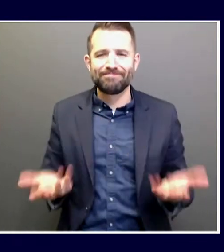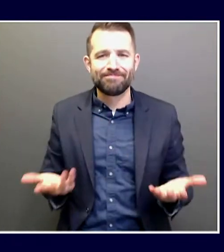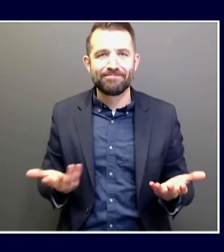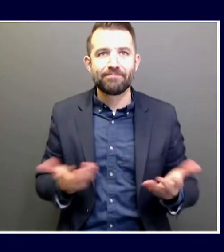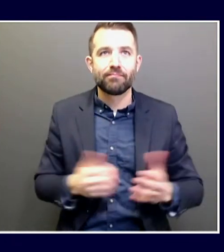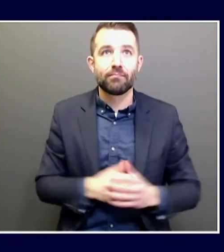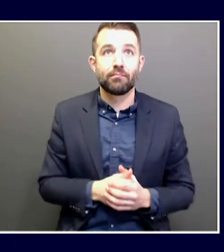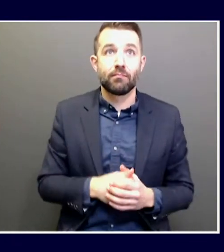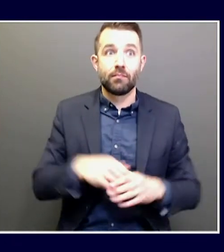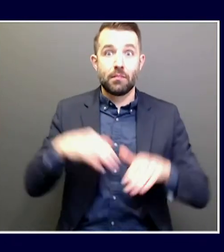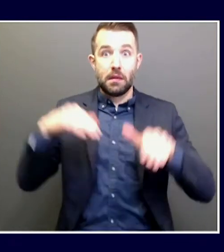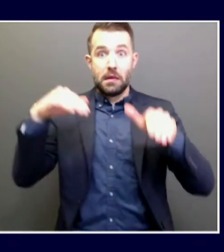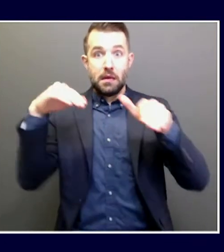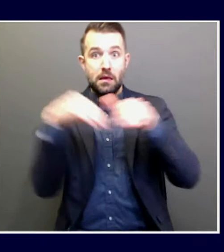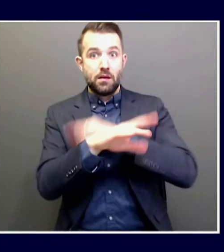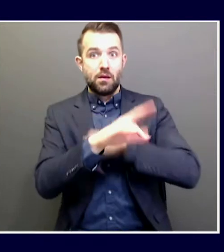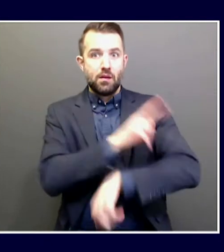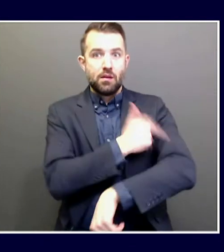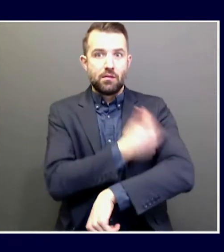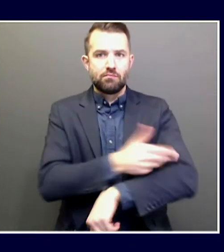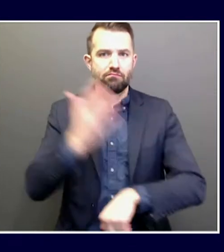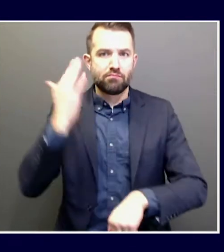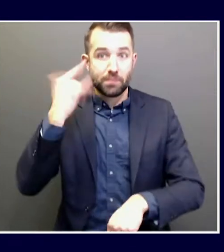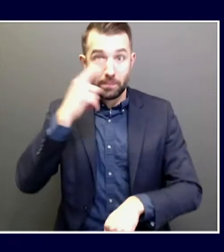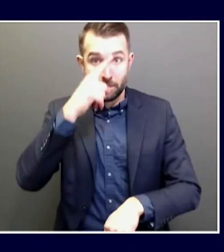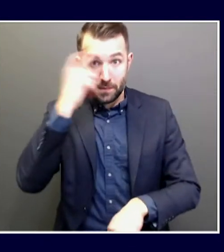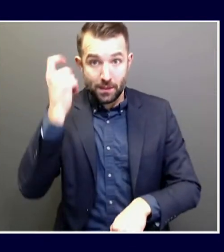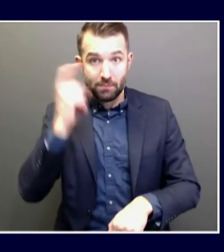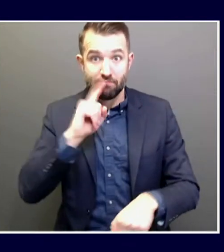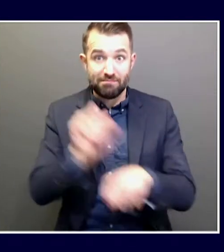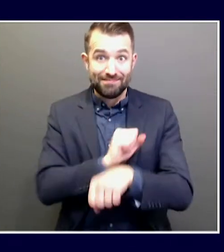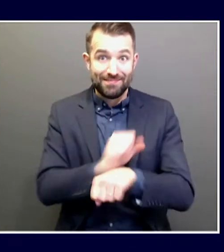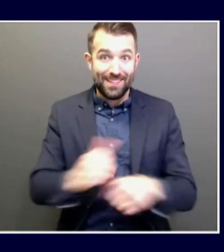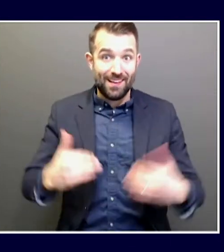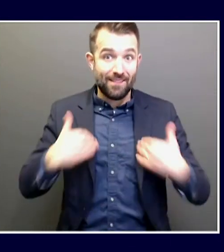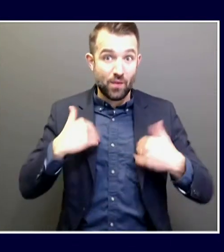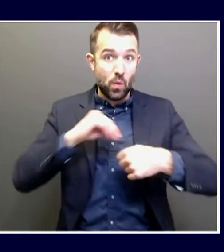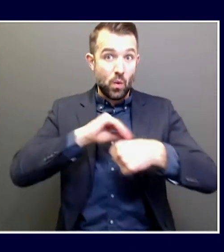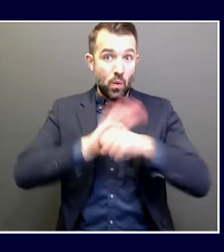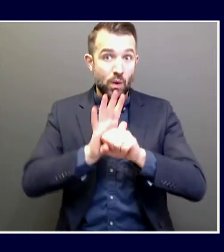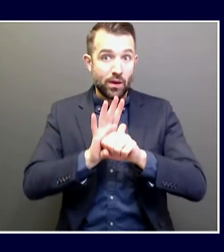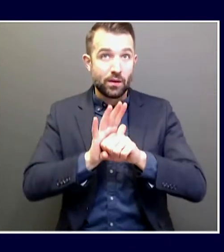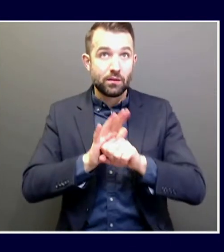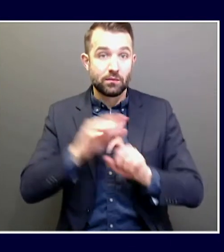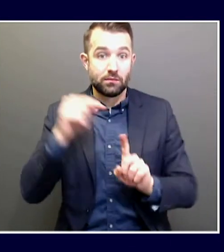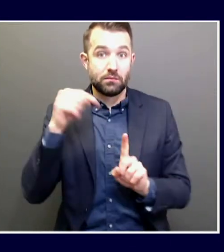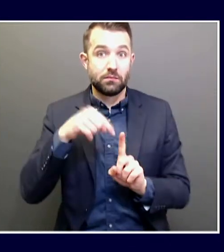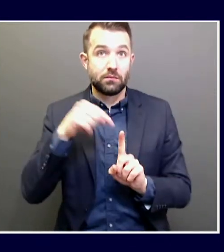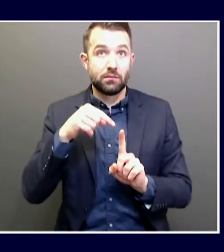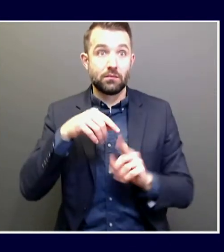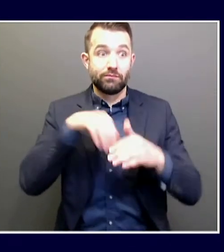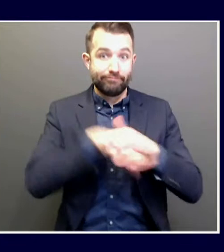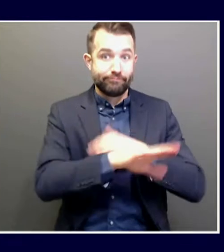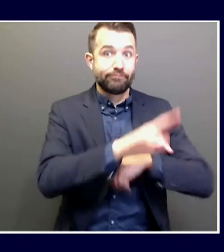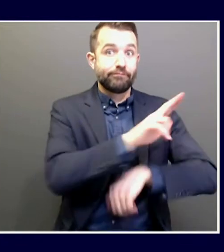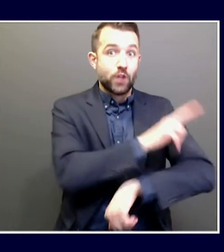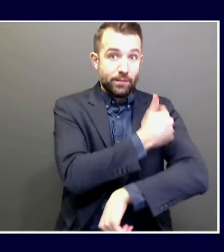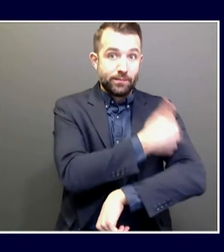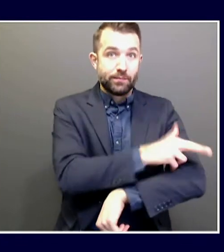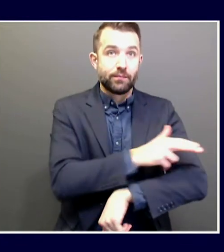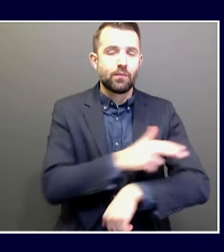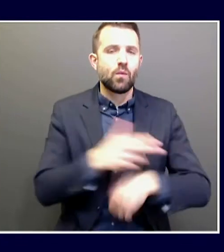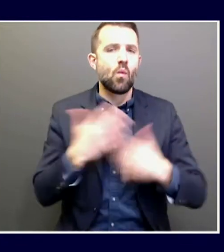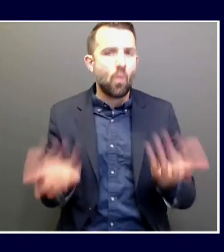tested positive for COVID? Or is it somebody who, because they come into the hospital, and then test positive for COVID, like somebody who has a heart attack or a car